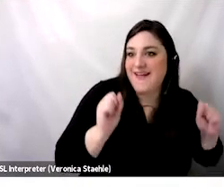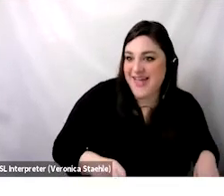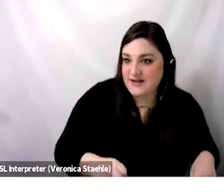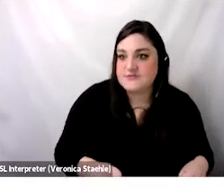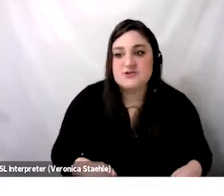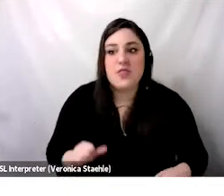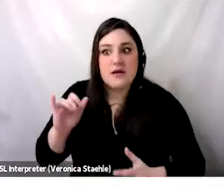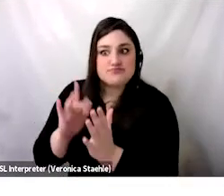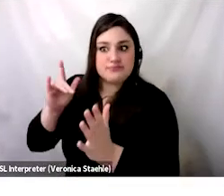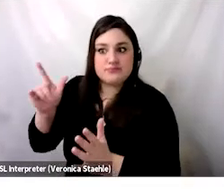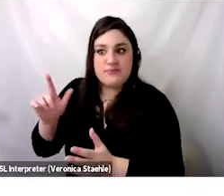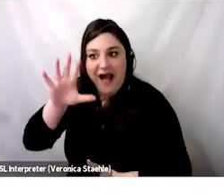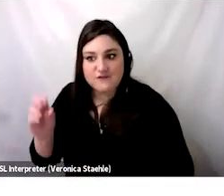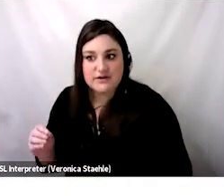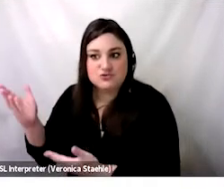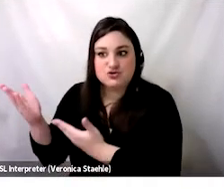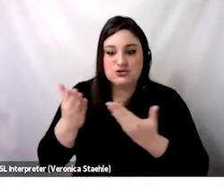came the racialized